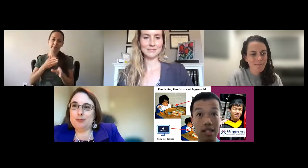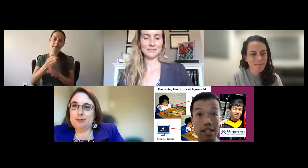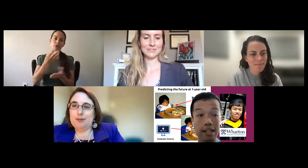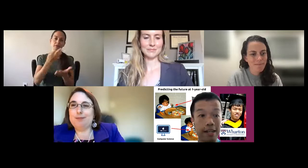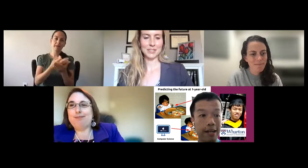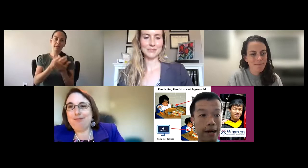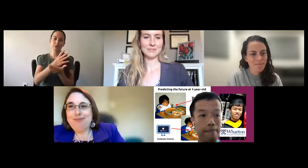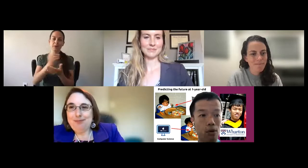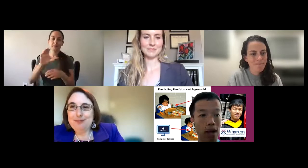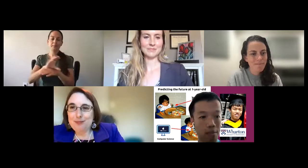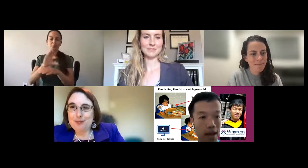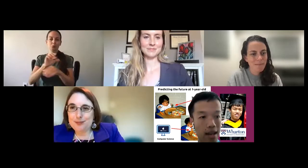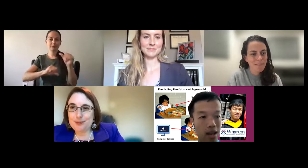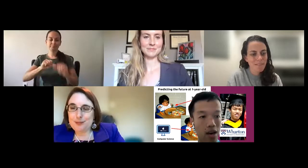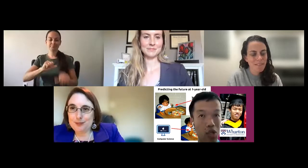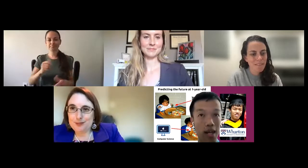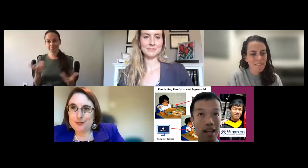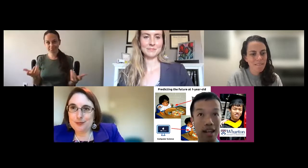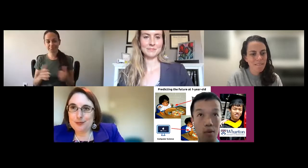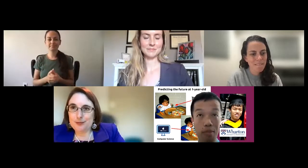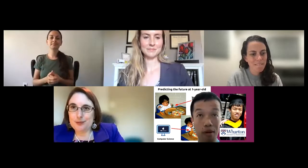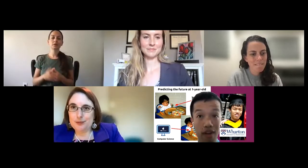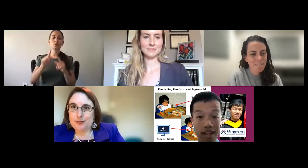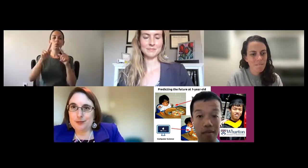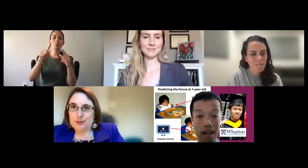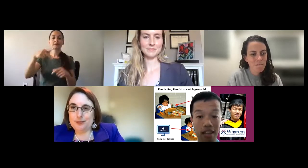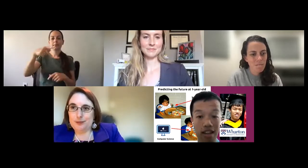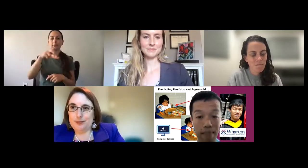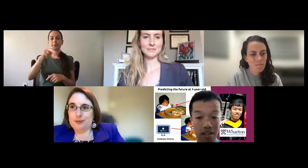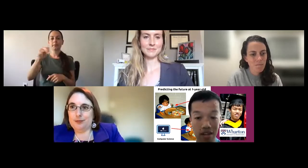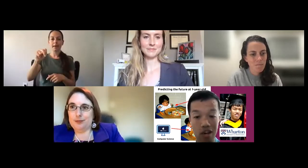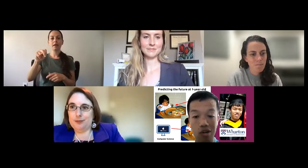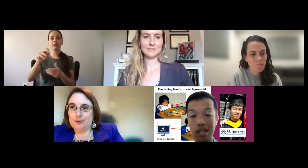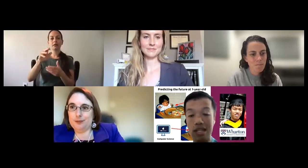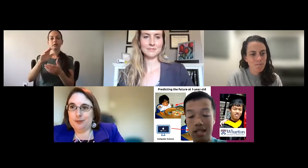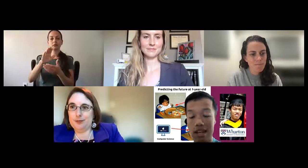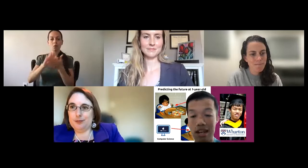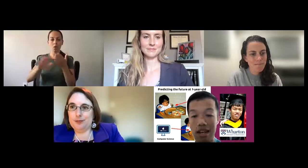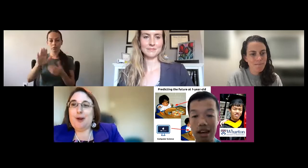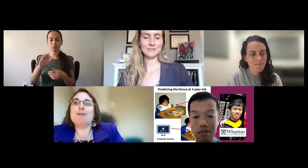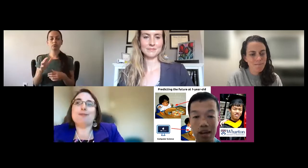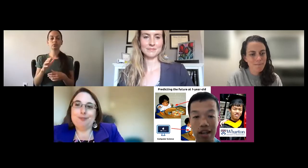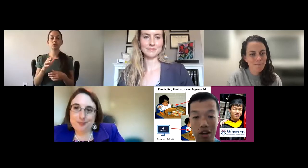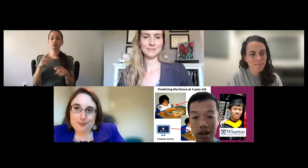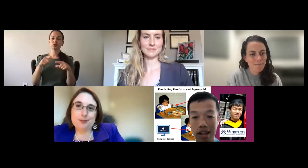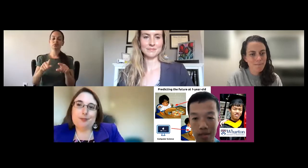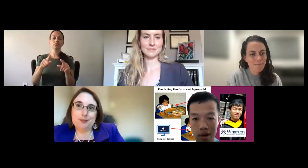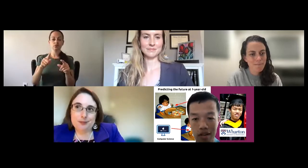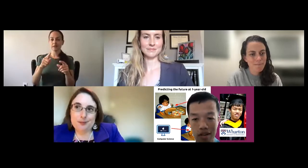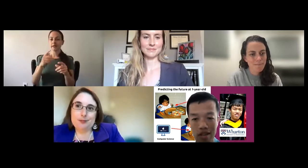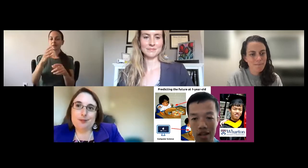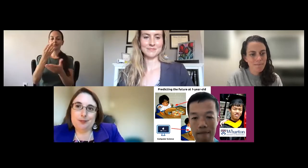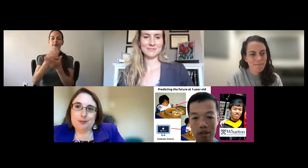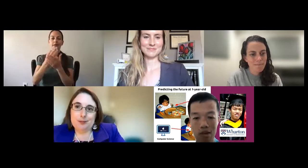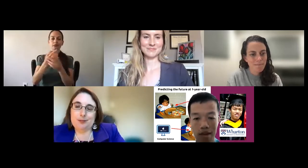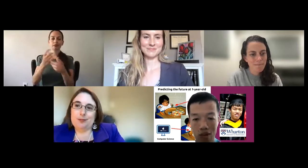computer science. Went to Penn, graduated with perfect timing in the depths of the financial crisis. So I interned at